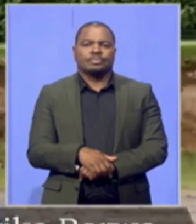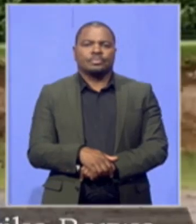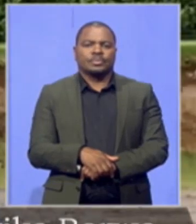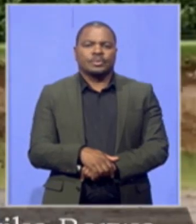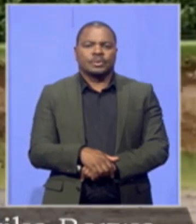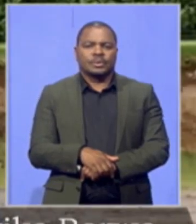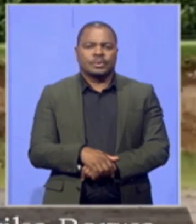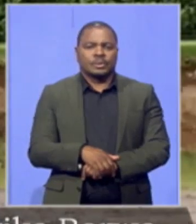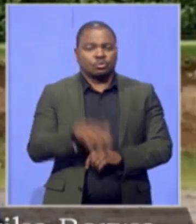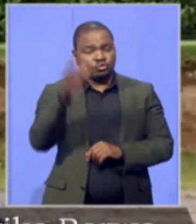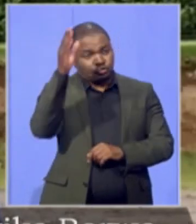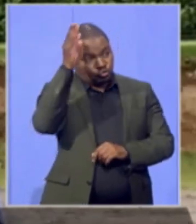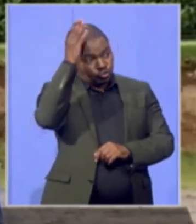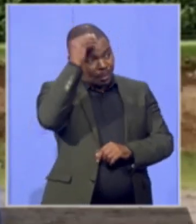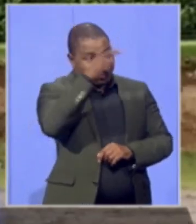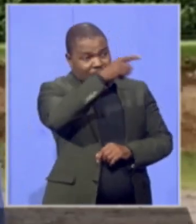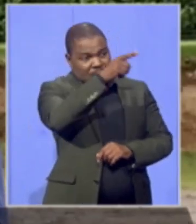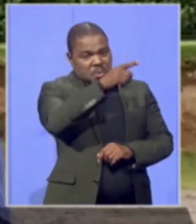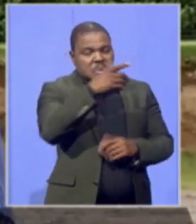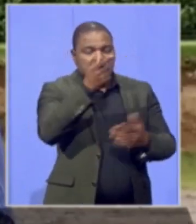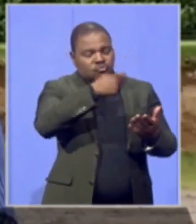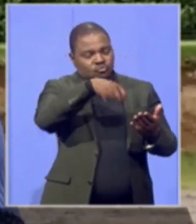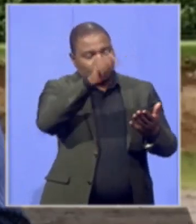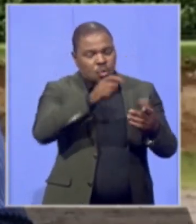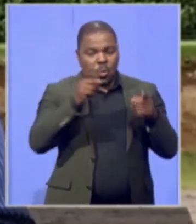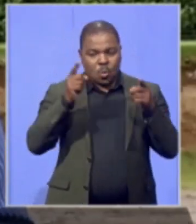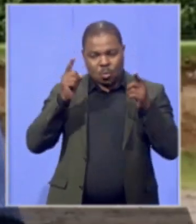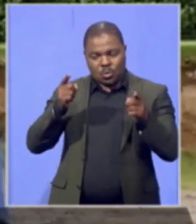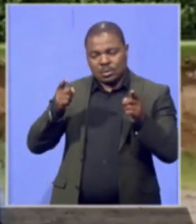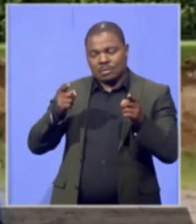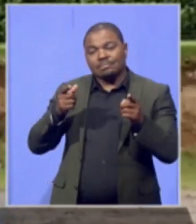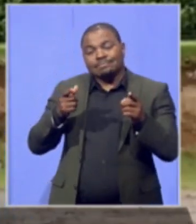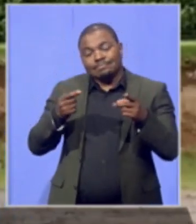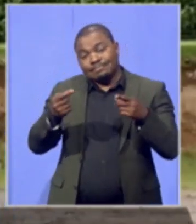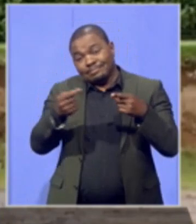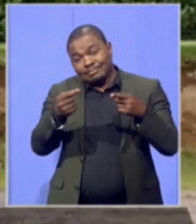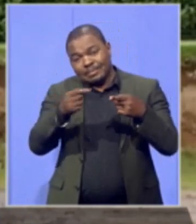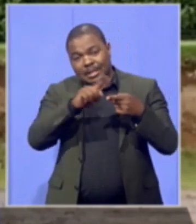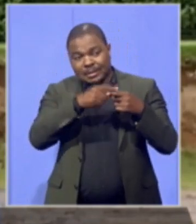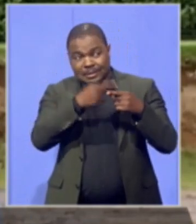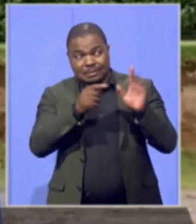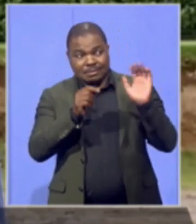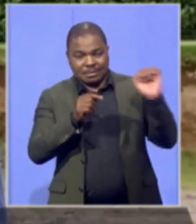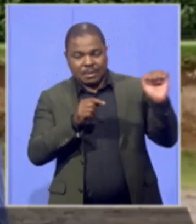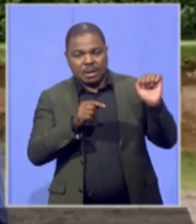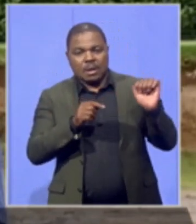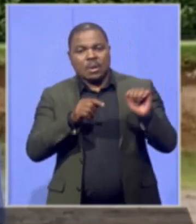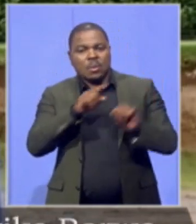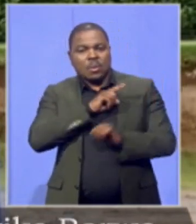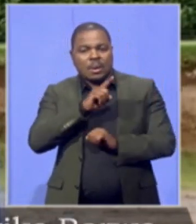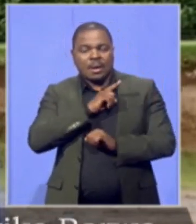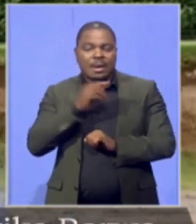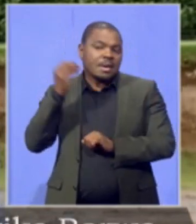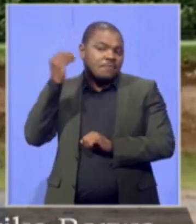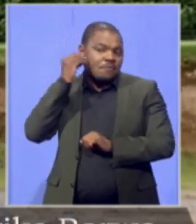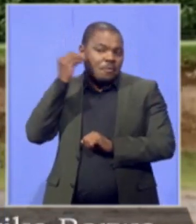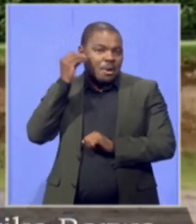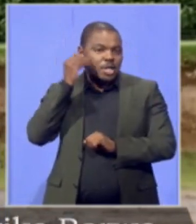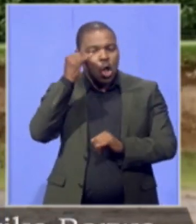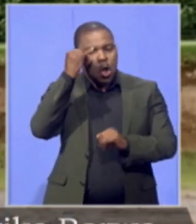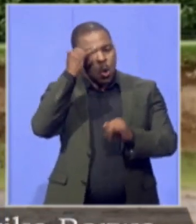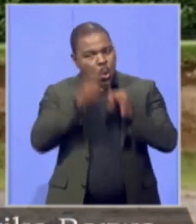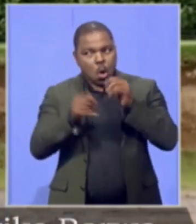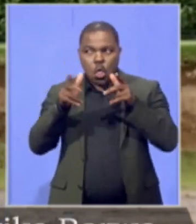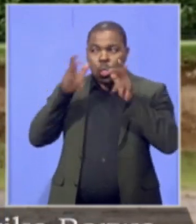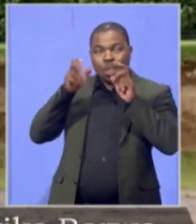Trump White House has clearly issued this executive order. I think some of the decisions have been made on misinformation around the